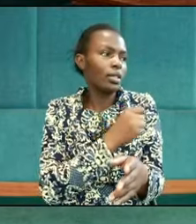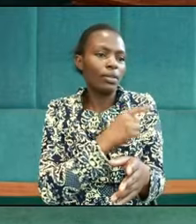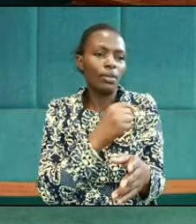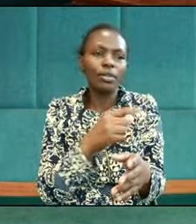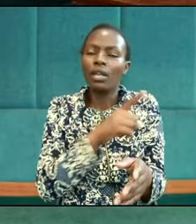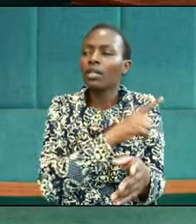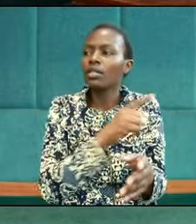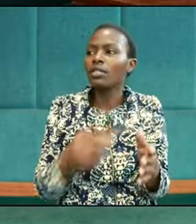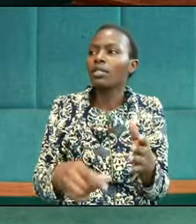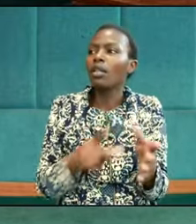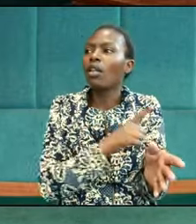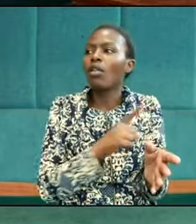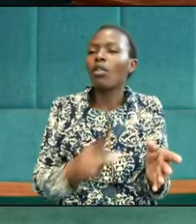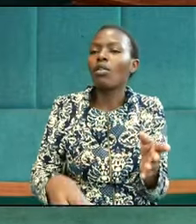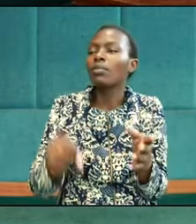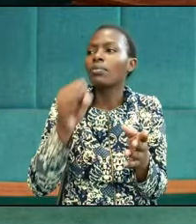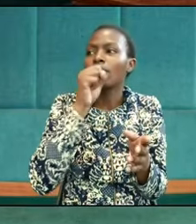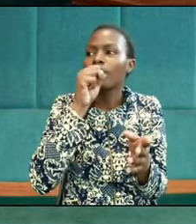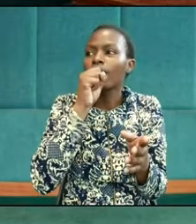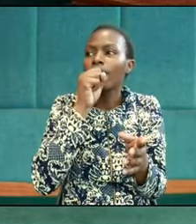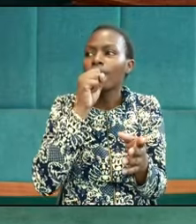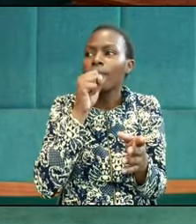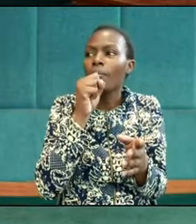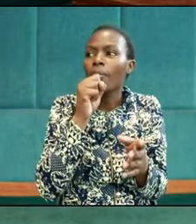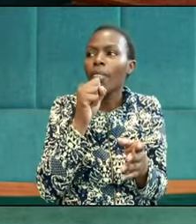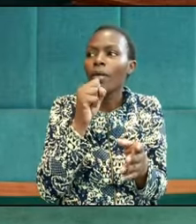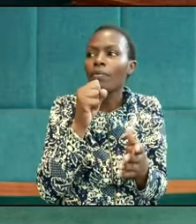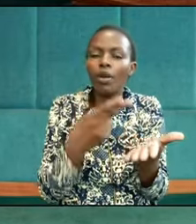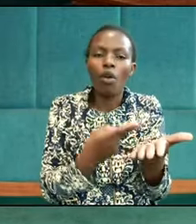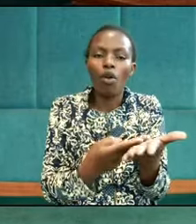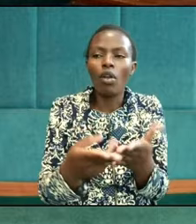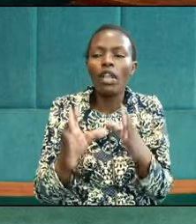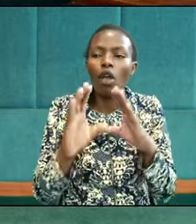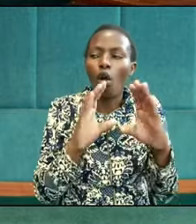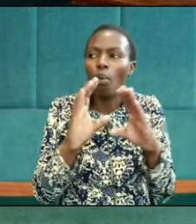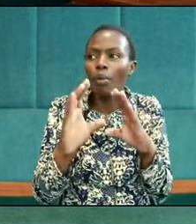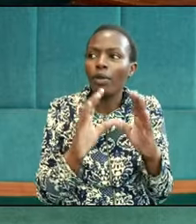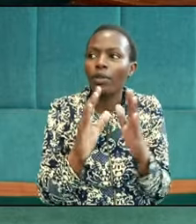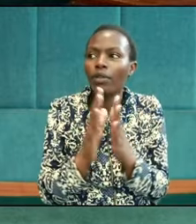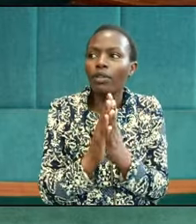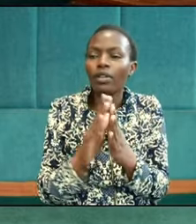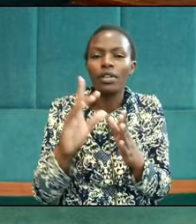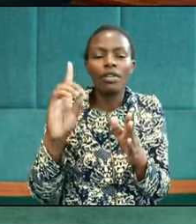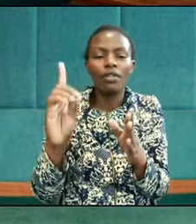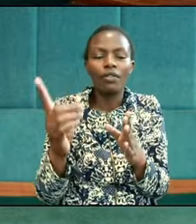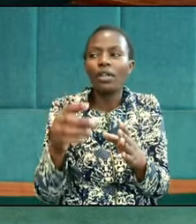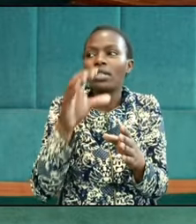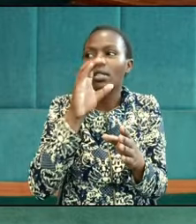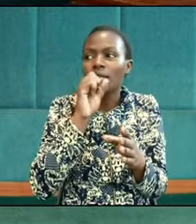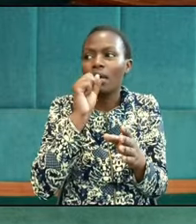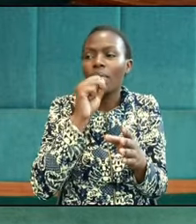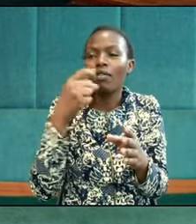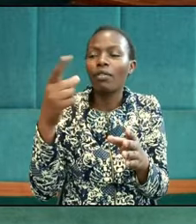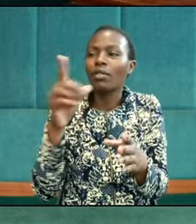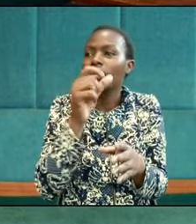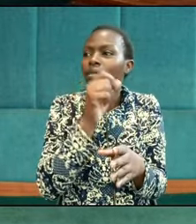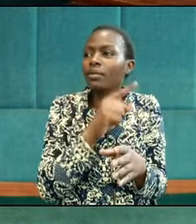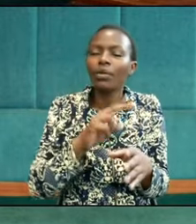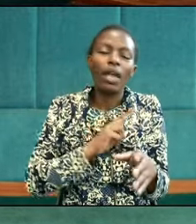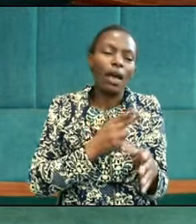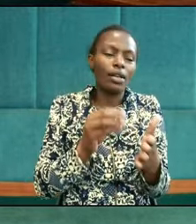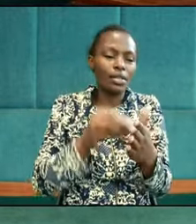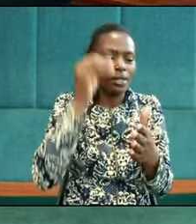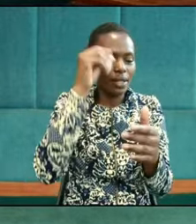the Lord's Supper, also known as the Holy Communion. On the first Sabbath of this month, we learned about